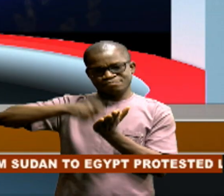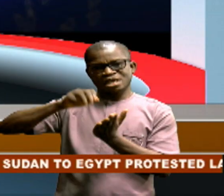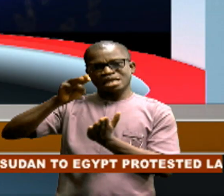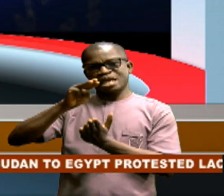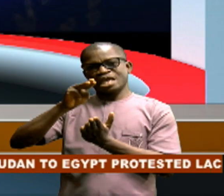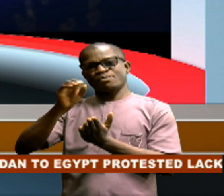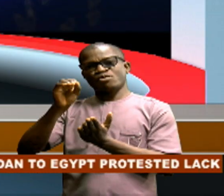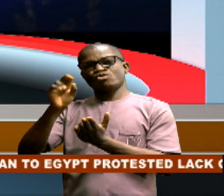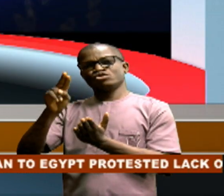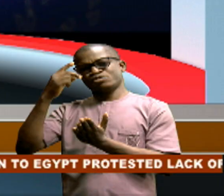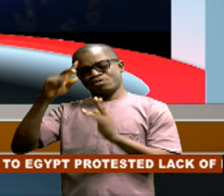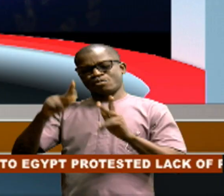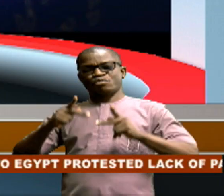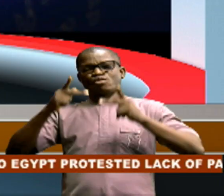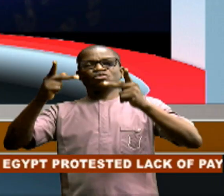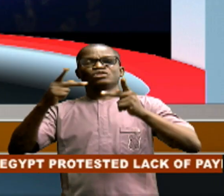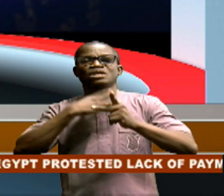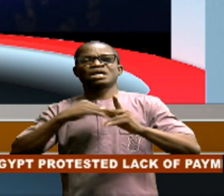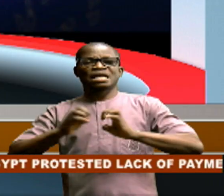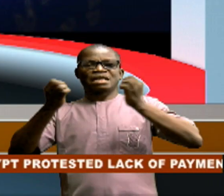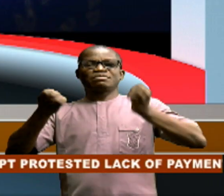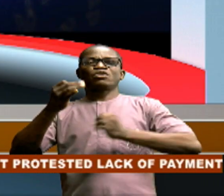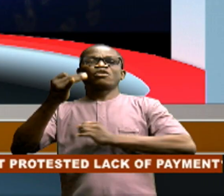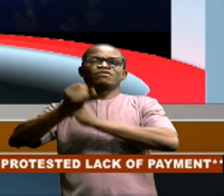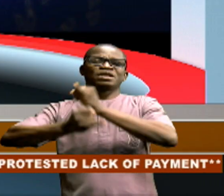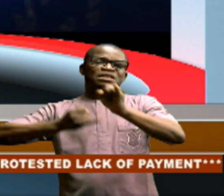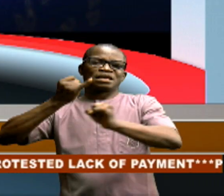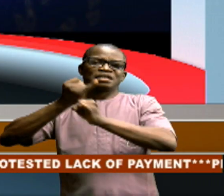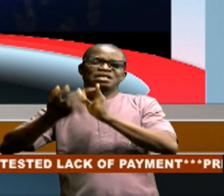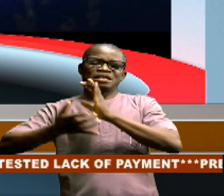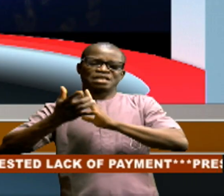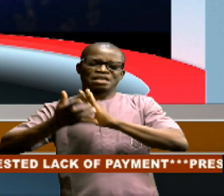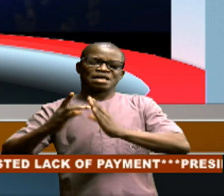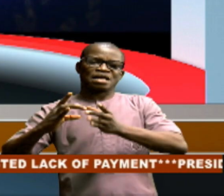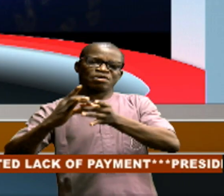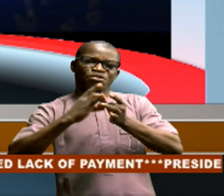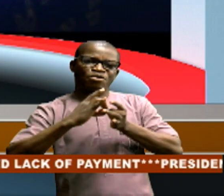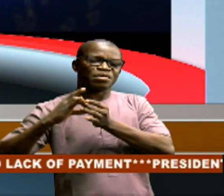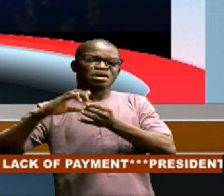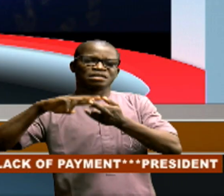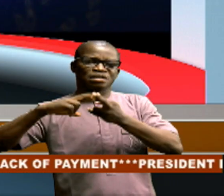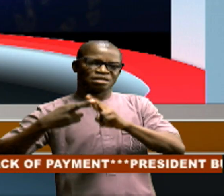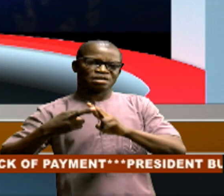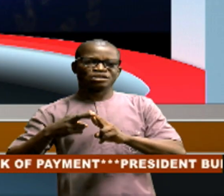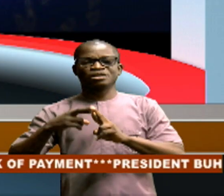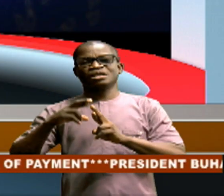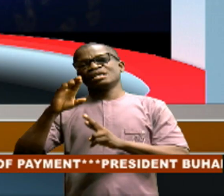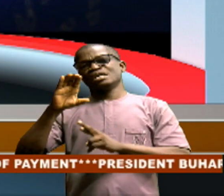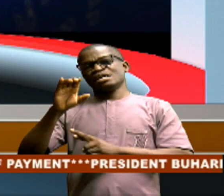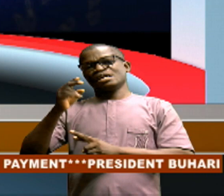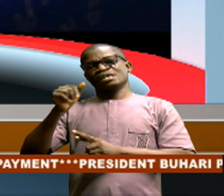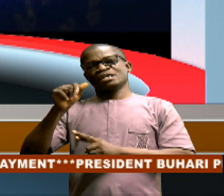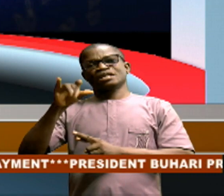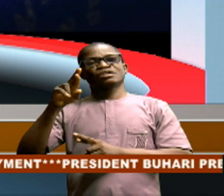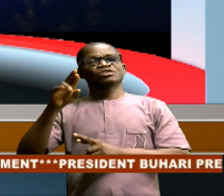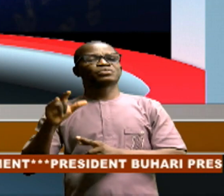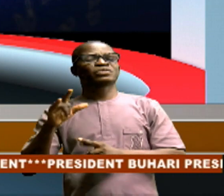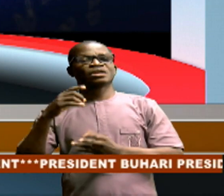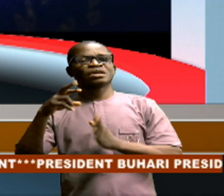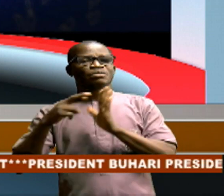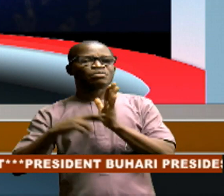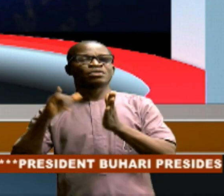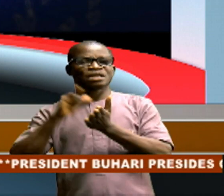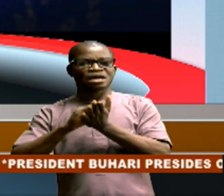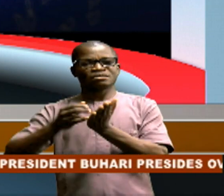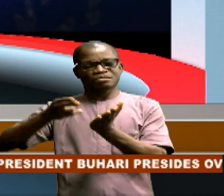the promotion and enlargement of international technical cooperation relation. Charles Alpha reports that the pact was sealed